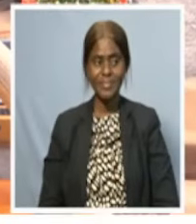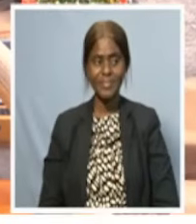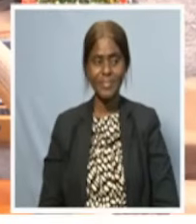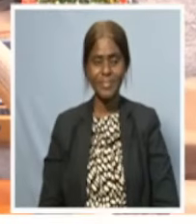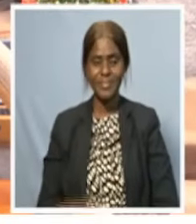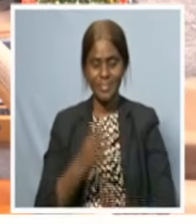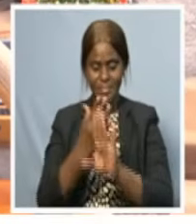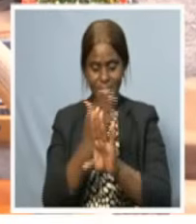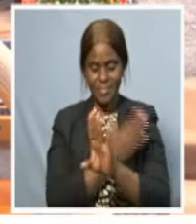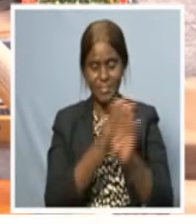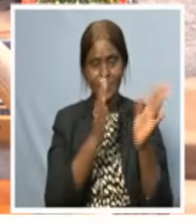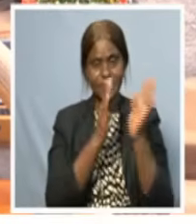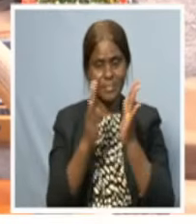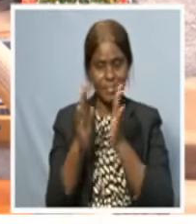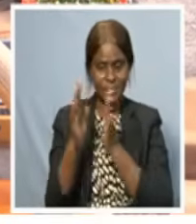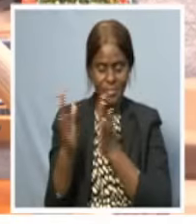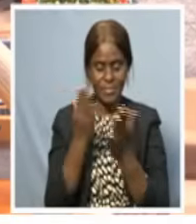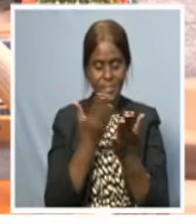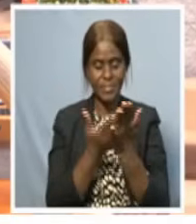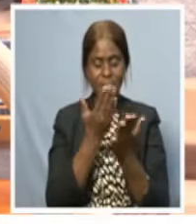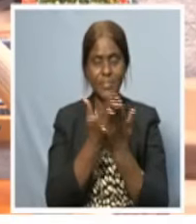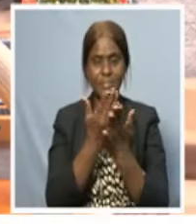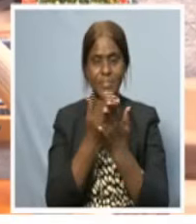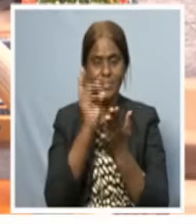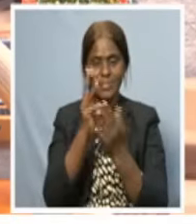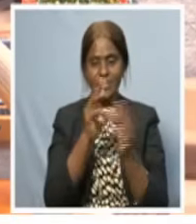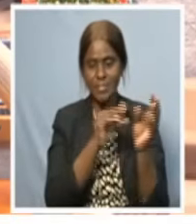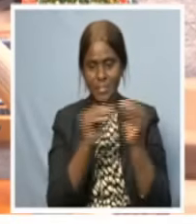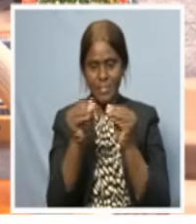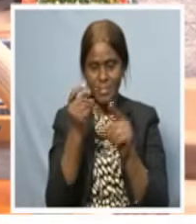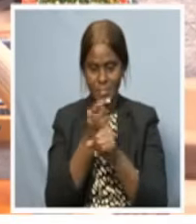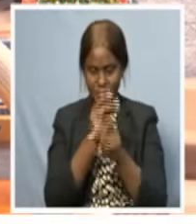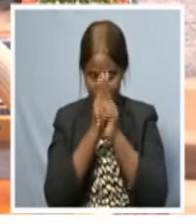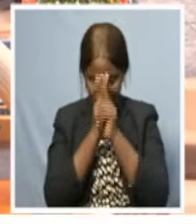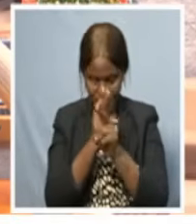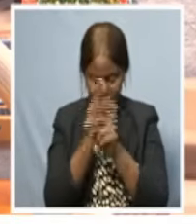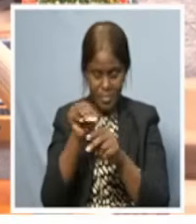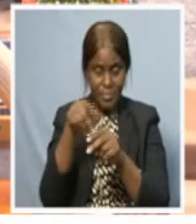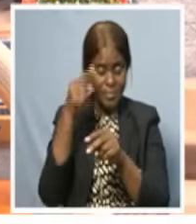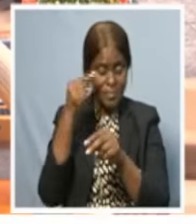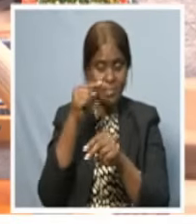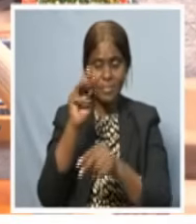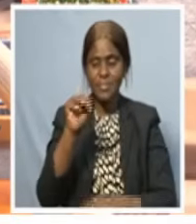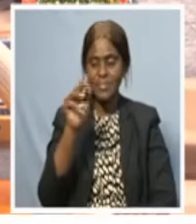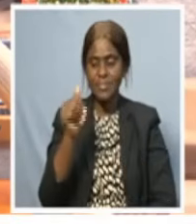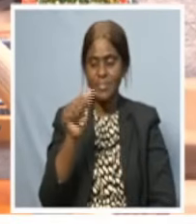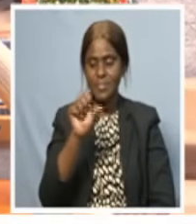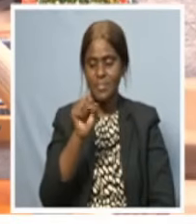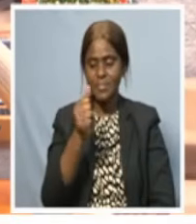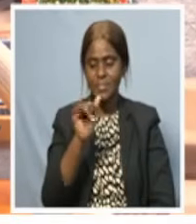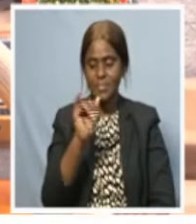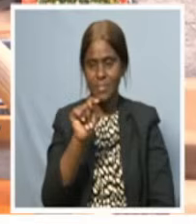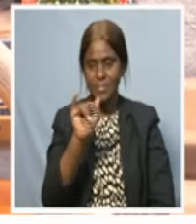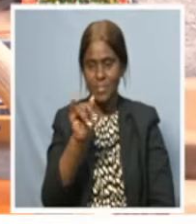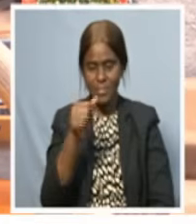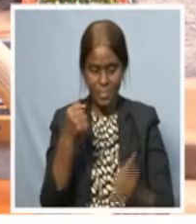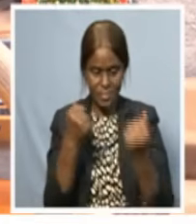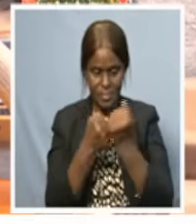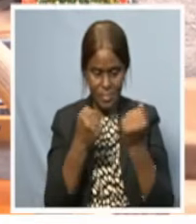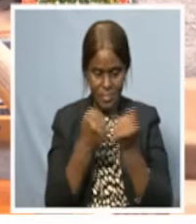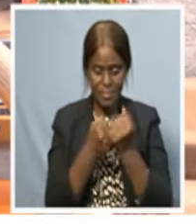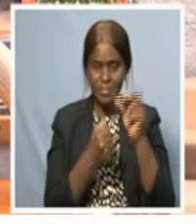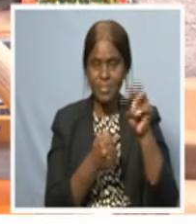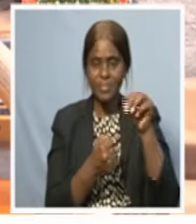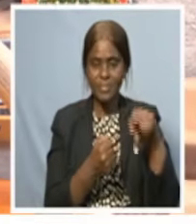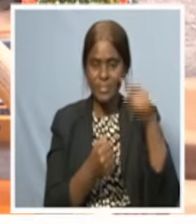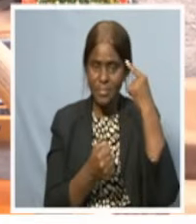So by prior arrangement, this motion will be moved by the Honorable Member for Masaiti and seconded by